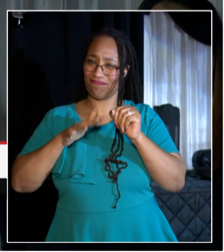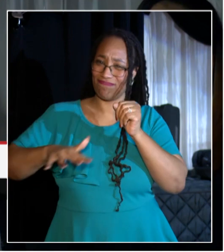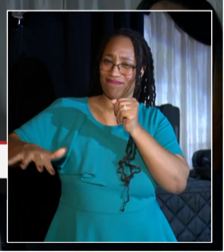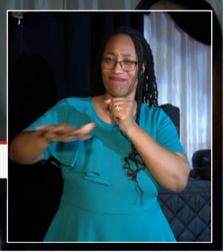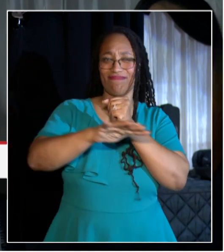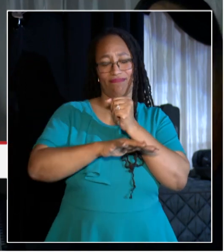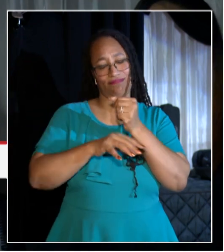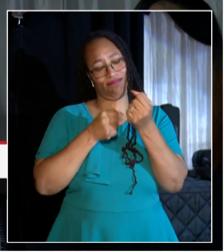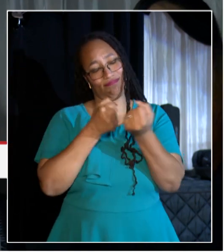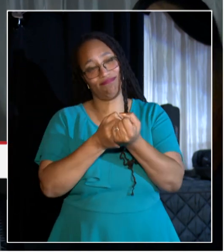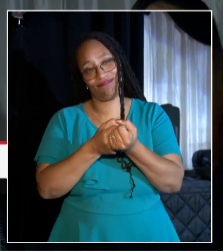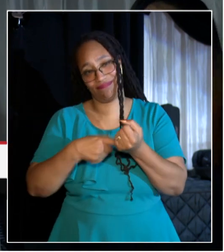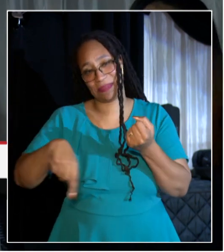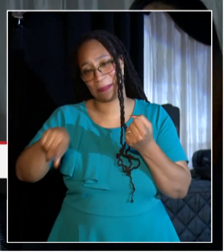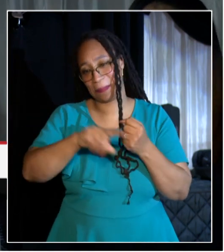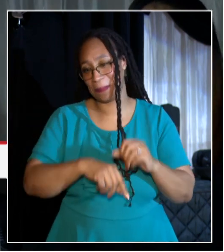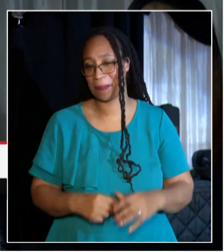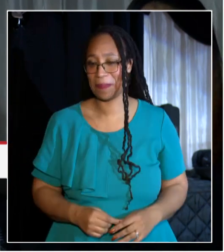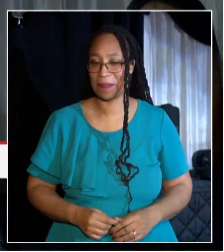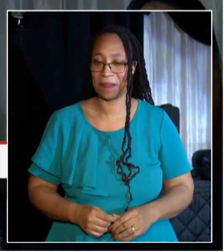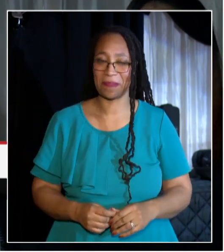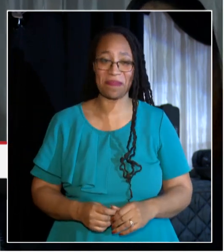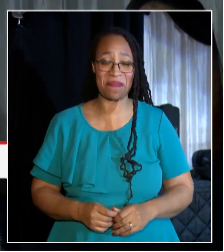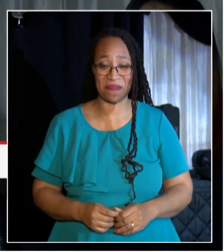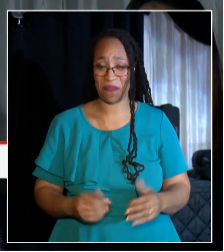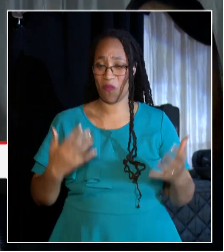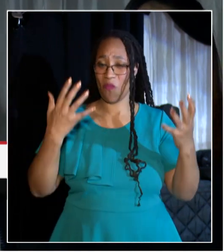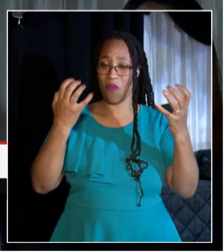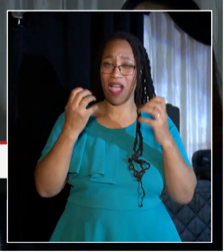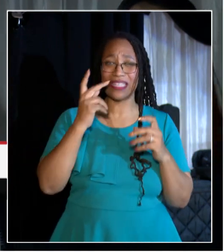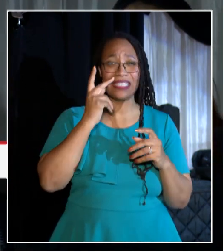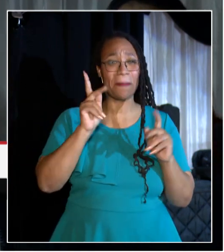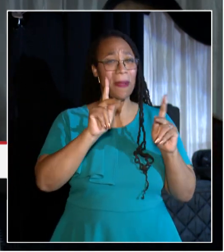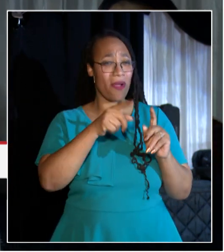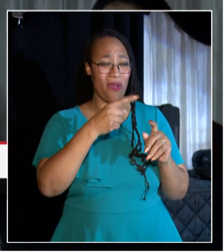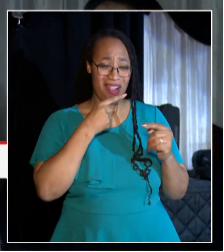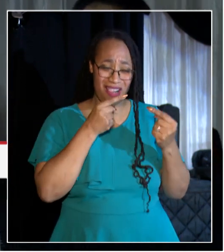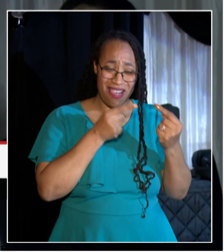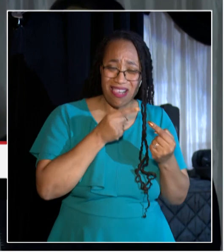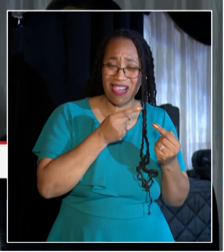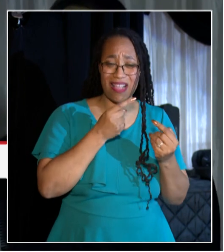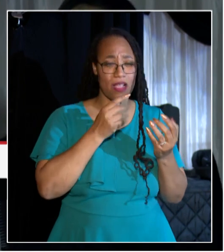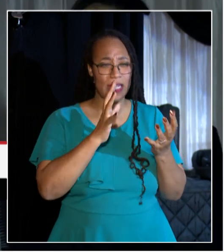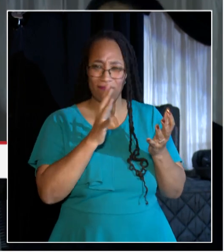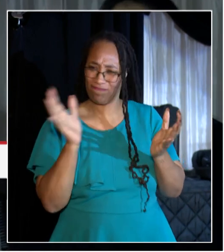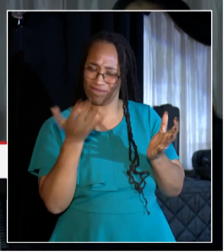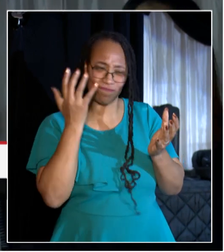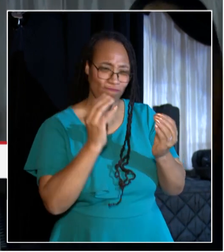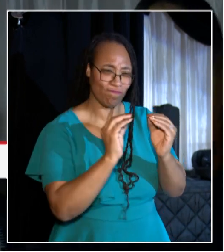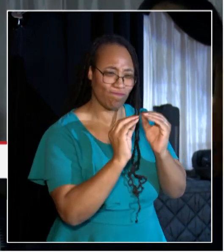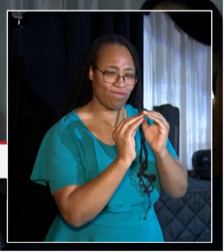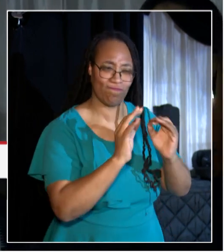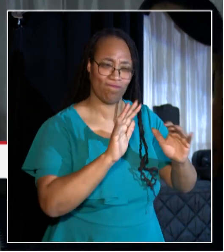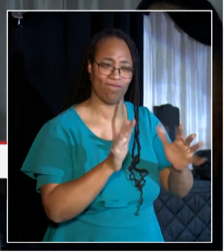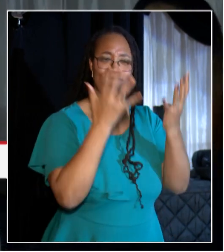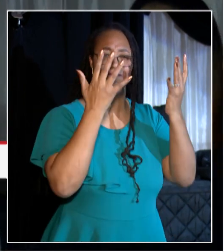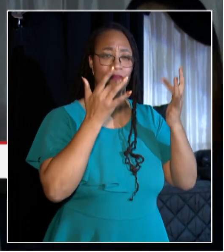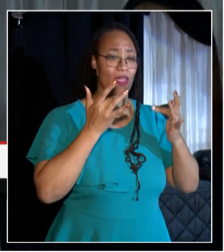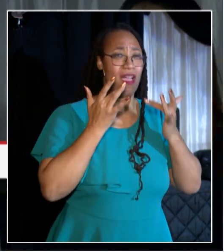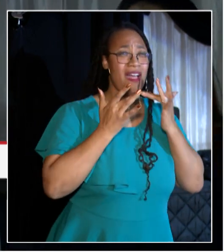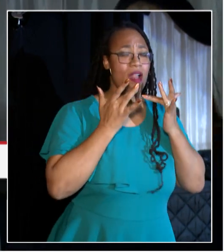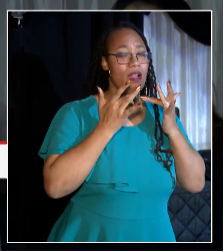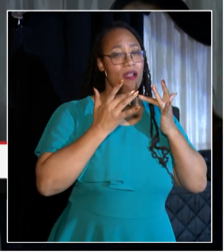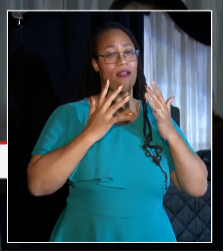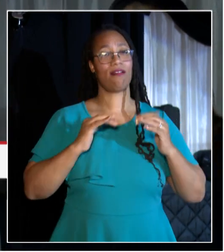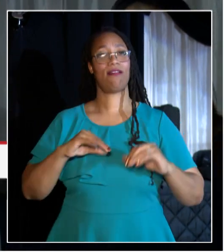historic, make up for them, and do better. And that is the opportunity that we have. That's